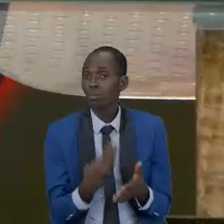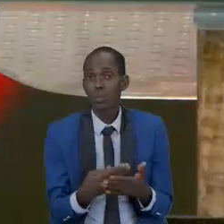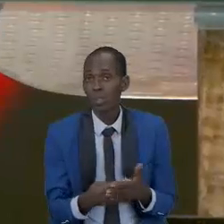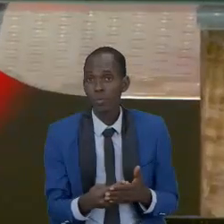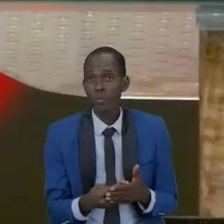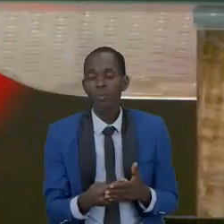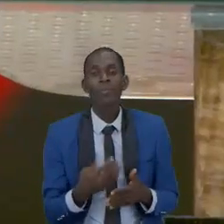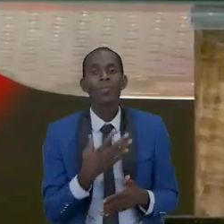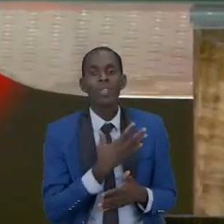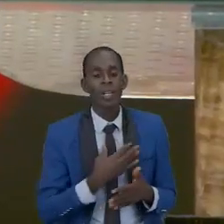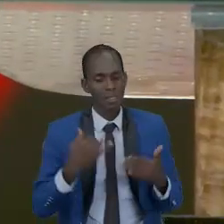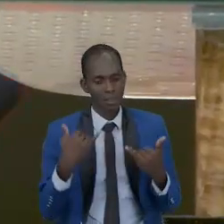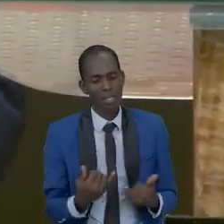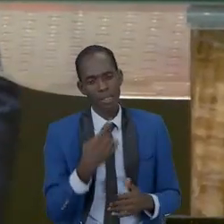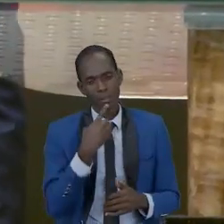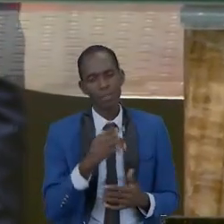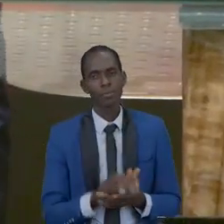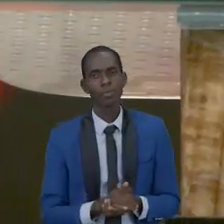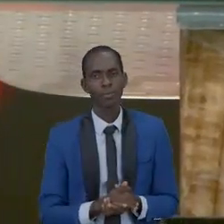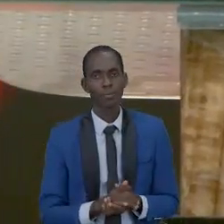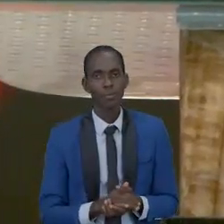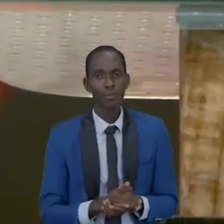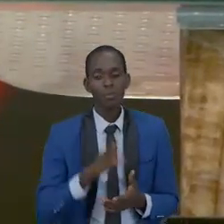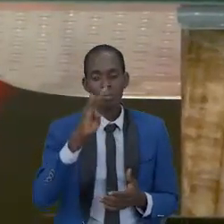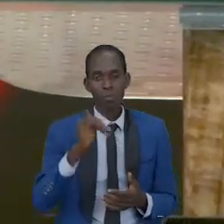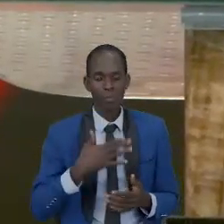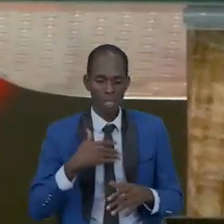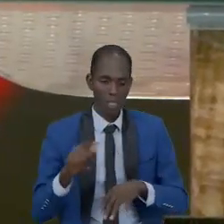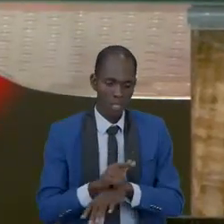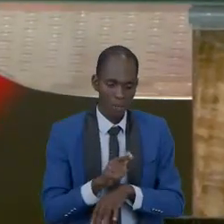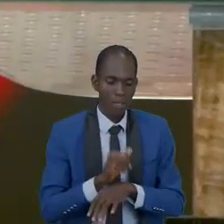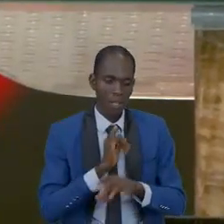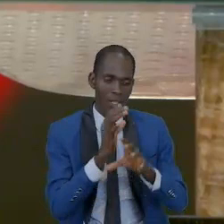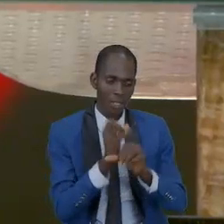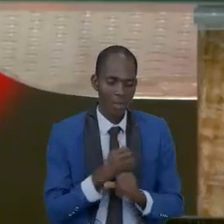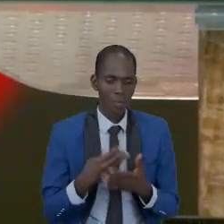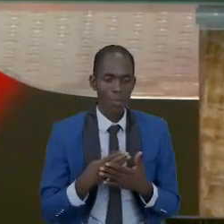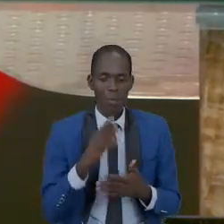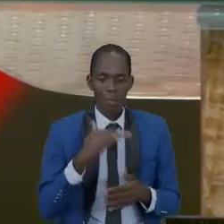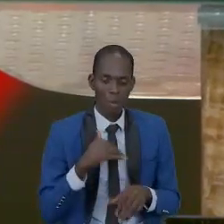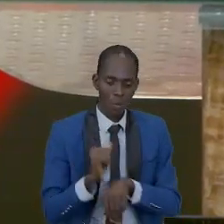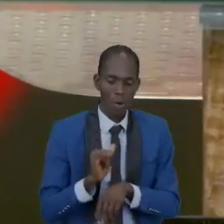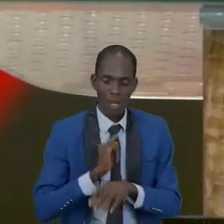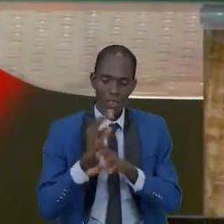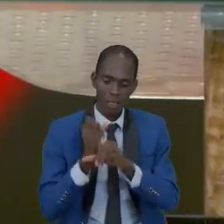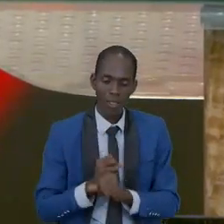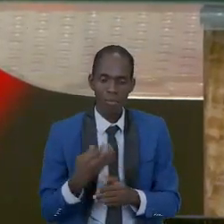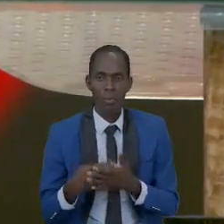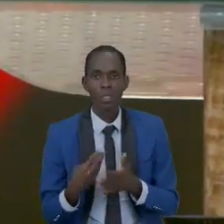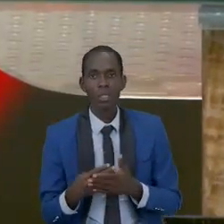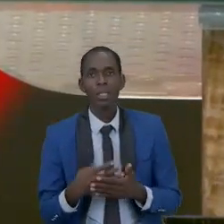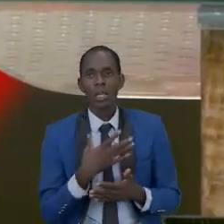And then he now said, by my labor, I got money. By my works, I got money. And